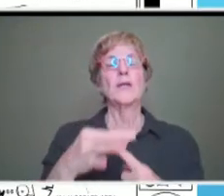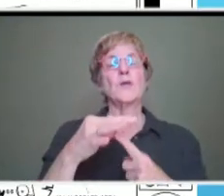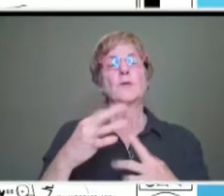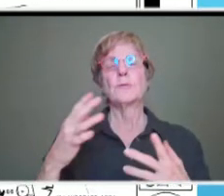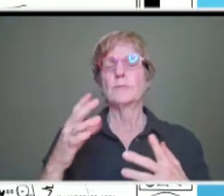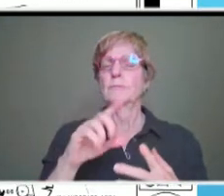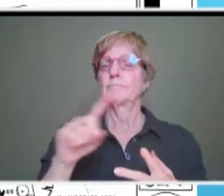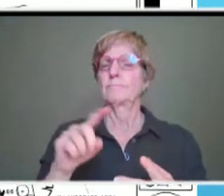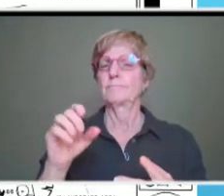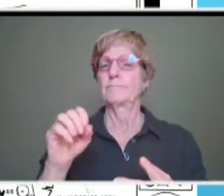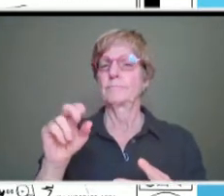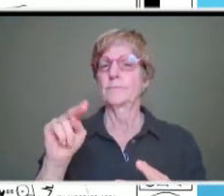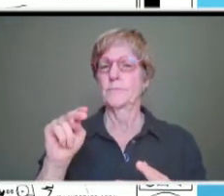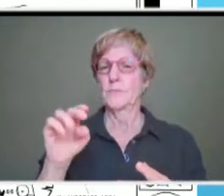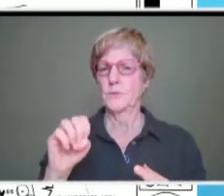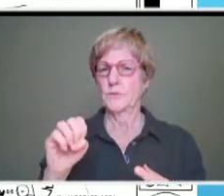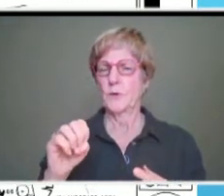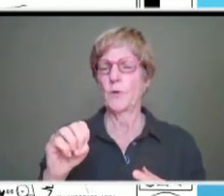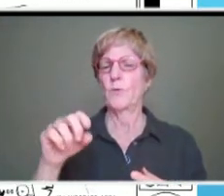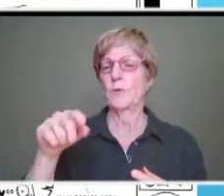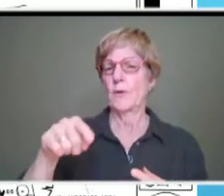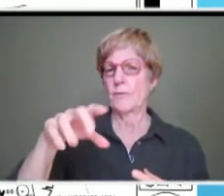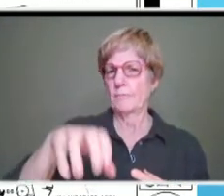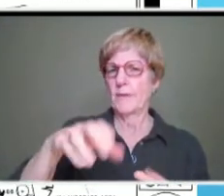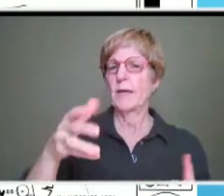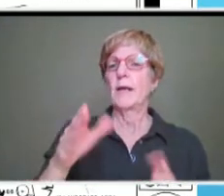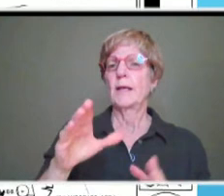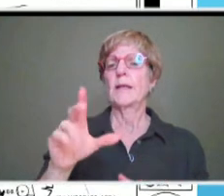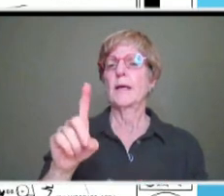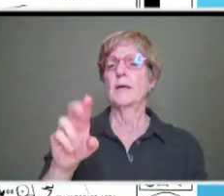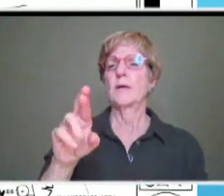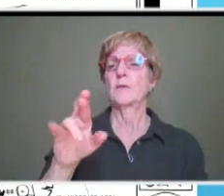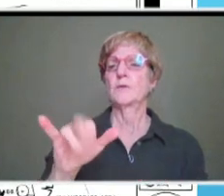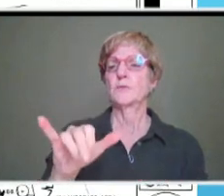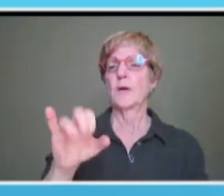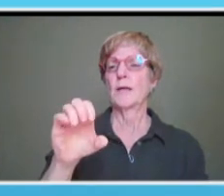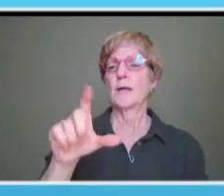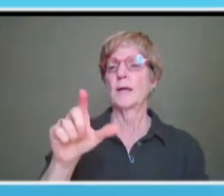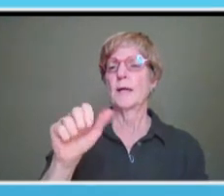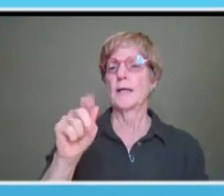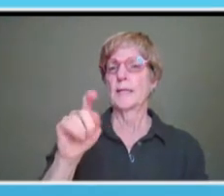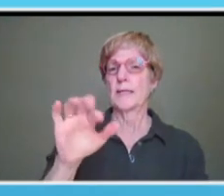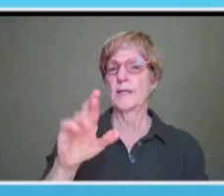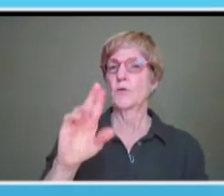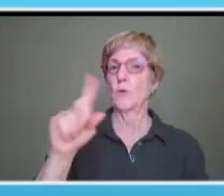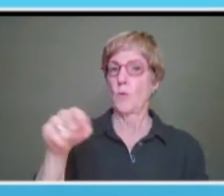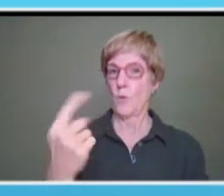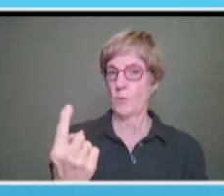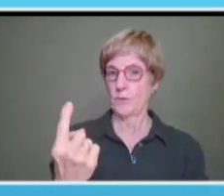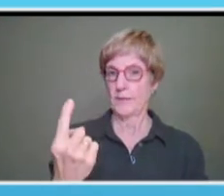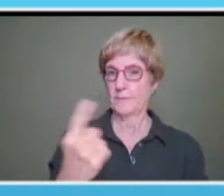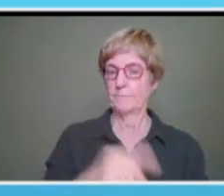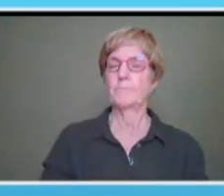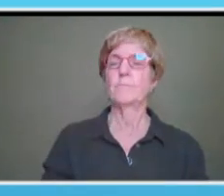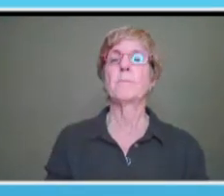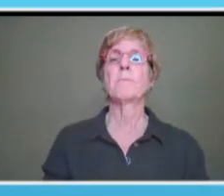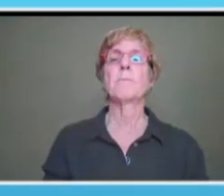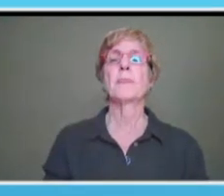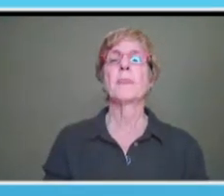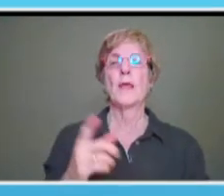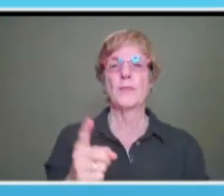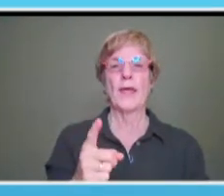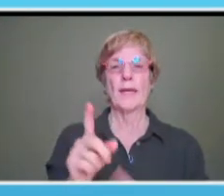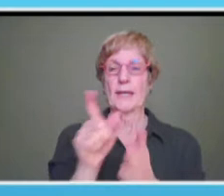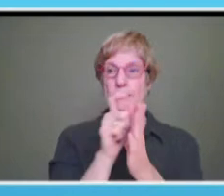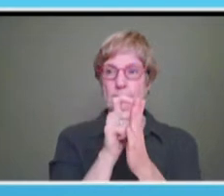zoning current zoning on the site allows a dry cleaner only the only thing that Capital inside is dry cleaning and it contained this note that